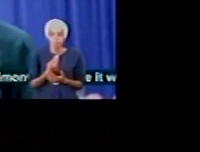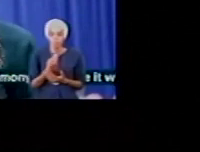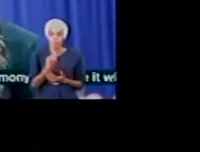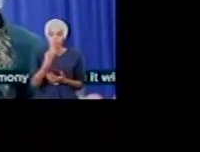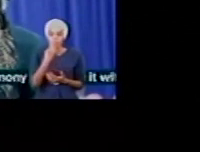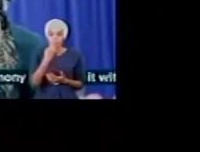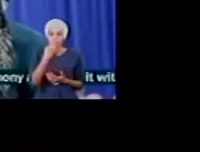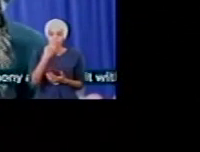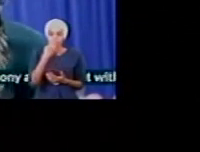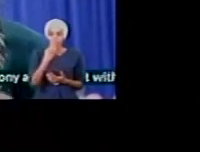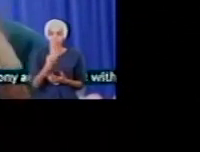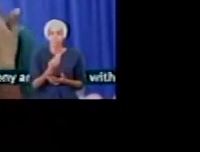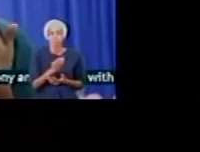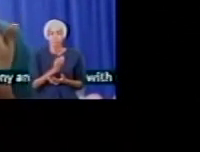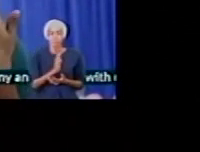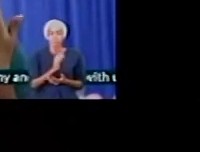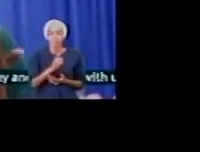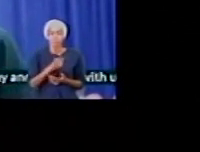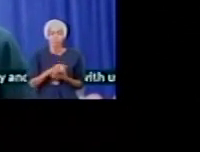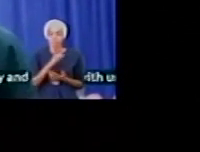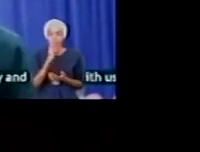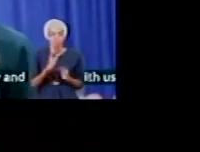buy drugs.